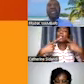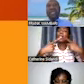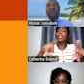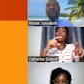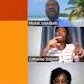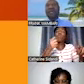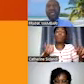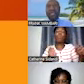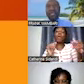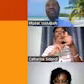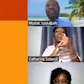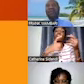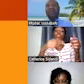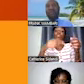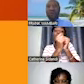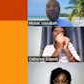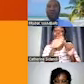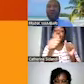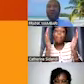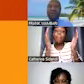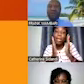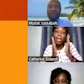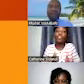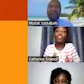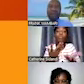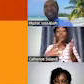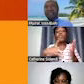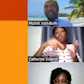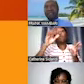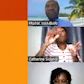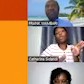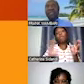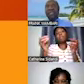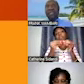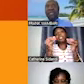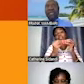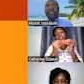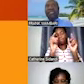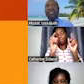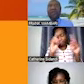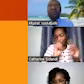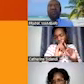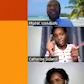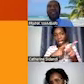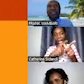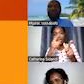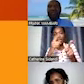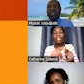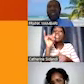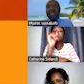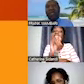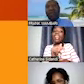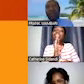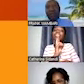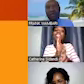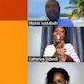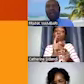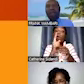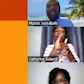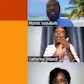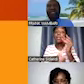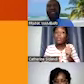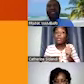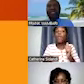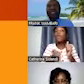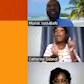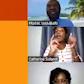with anybody or even going for the women meetings. And as a result of that, the wife decided to